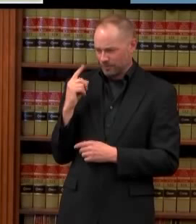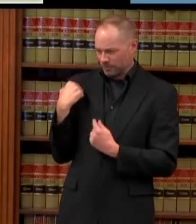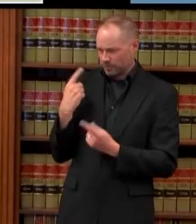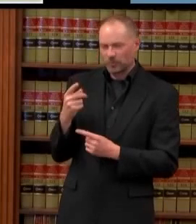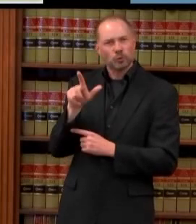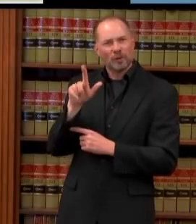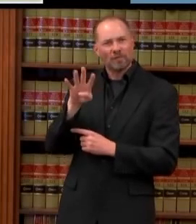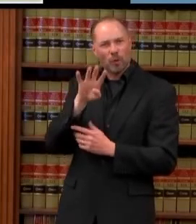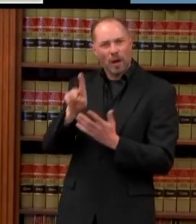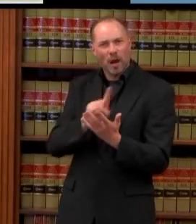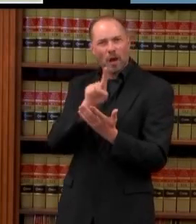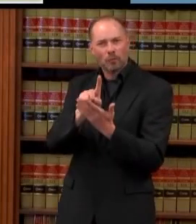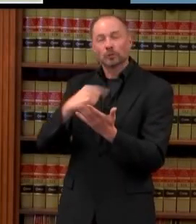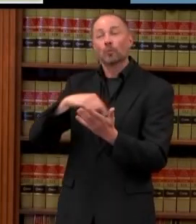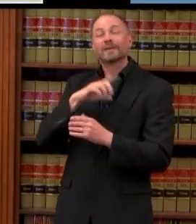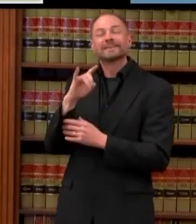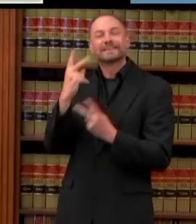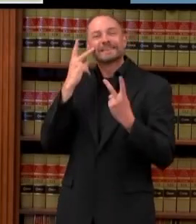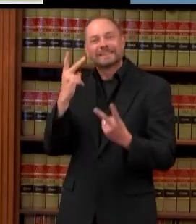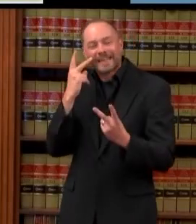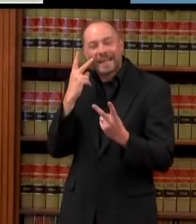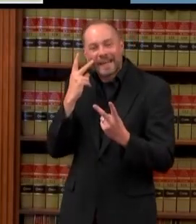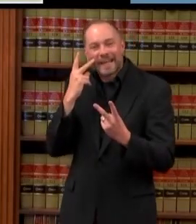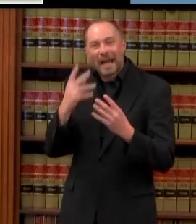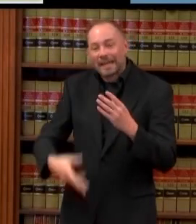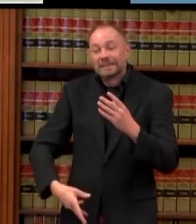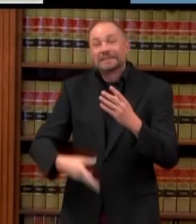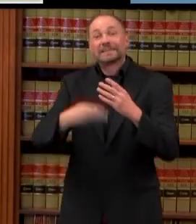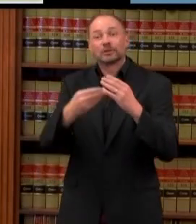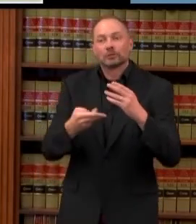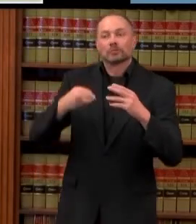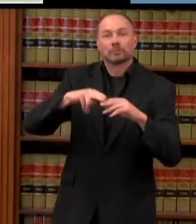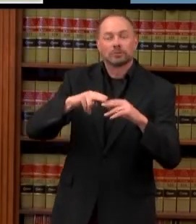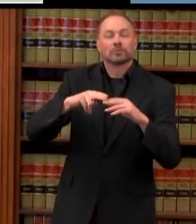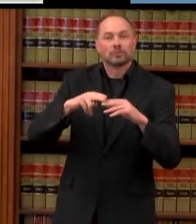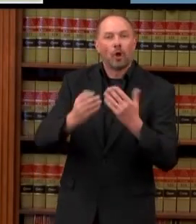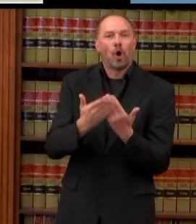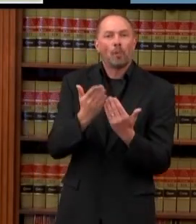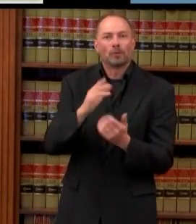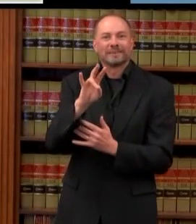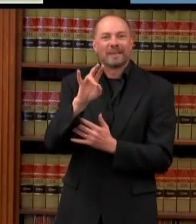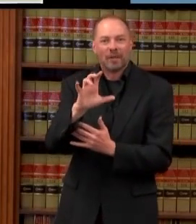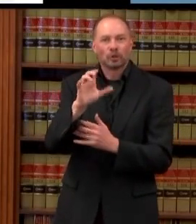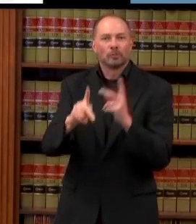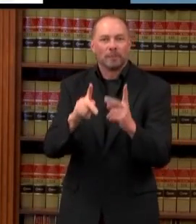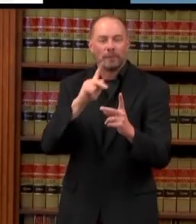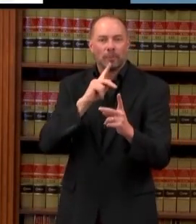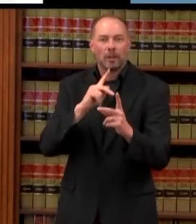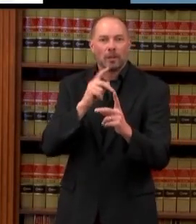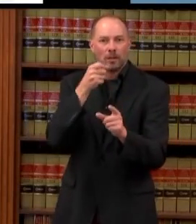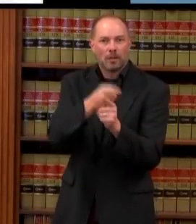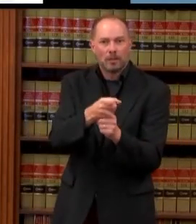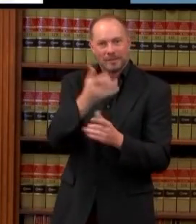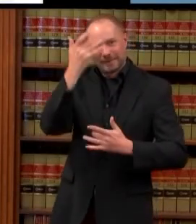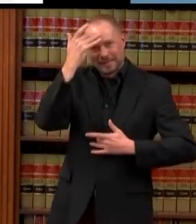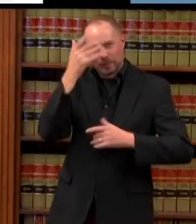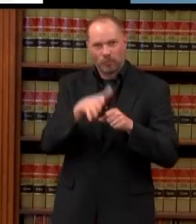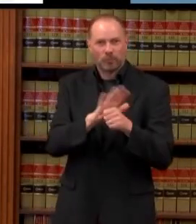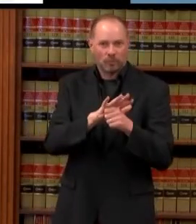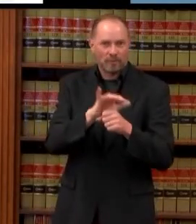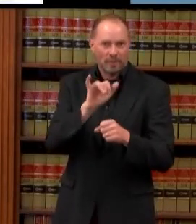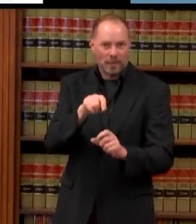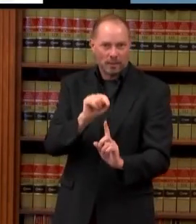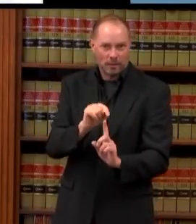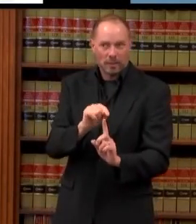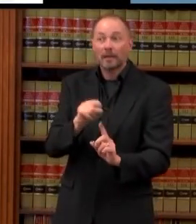24 hours, we saw an additional almost 700 cases in the last 24 hours. This is